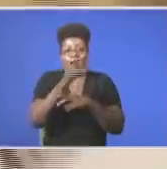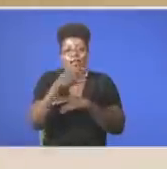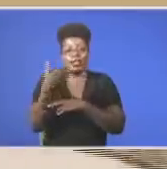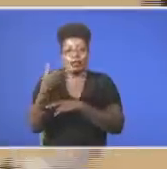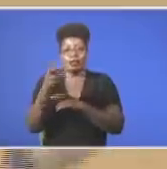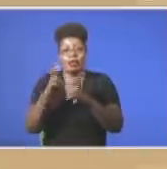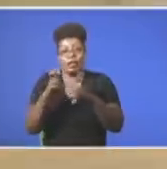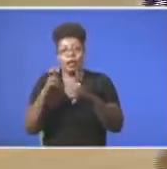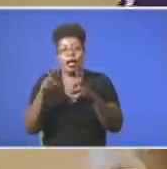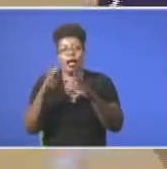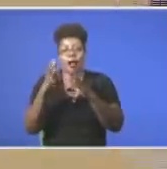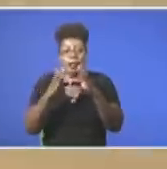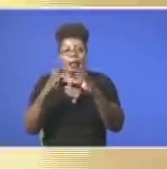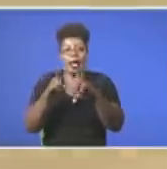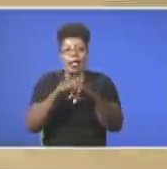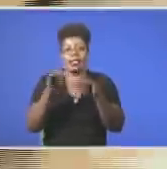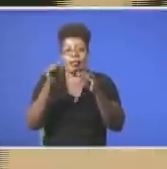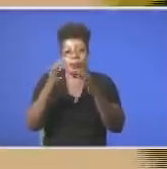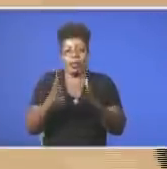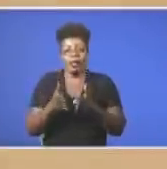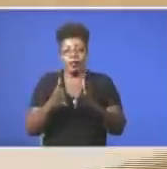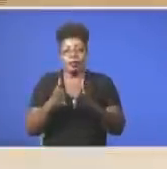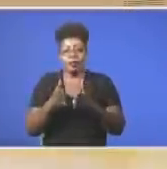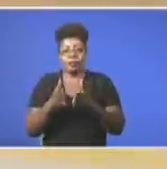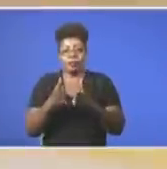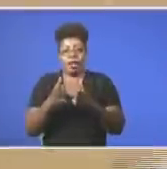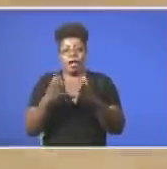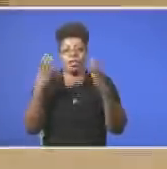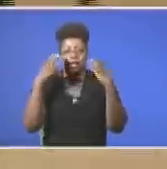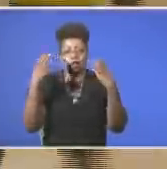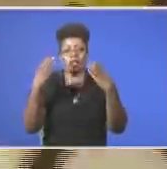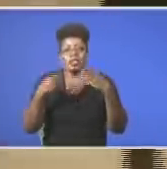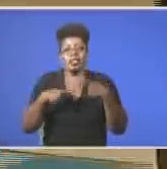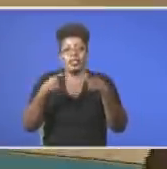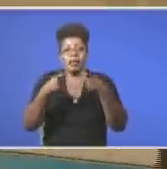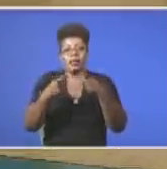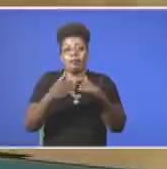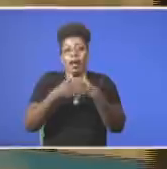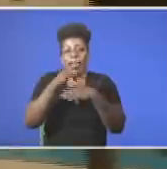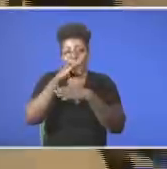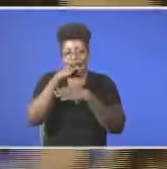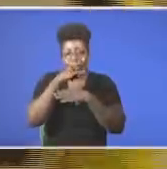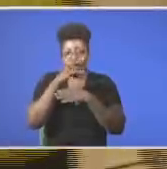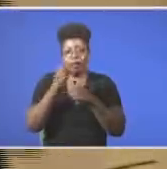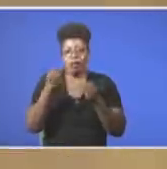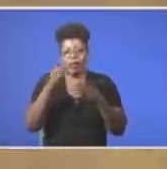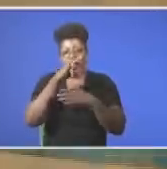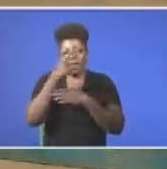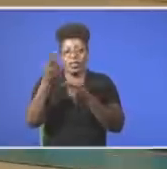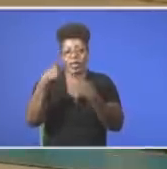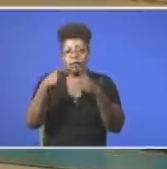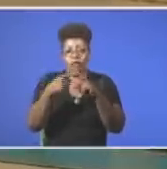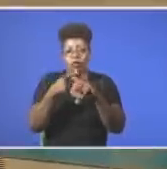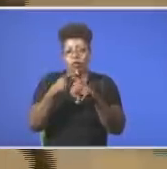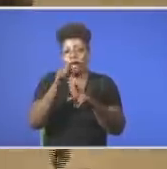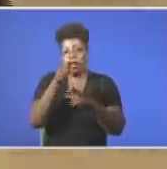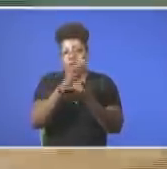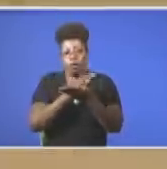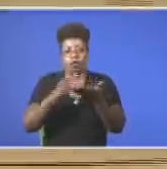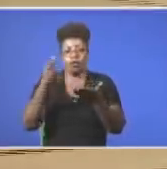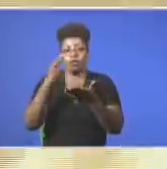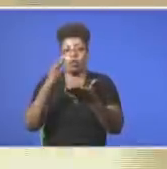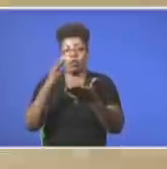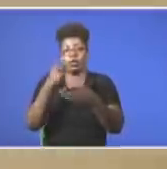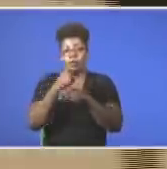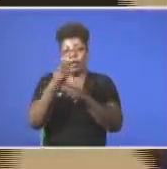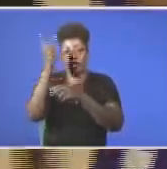So to be able to get out here and coach and kind of give back to the kids, and there's a lot of the kids that come to my university, other universities want to make the pros